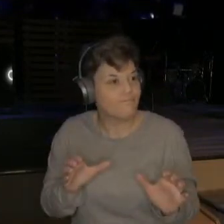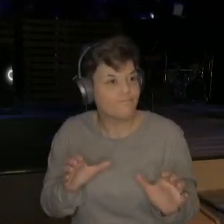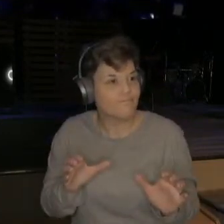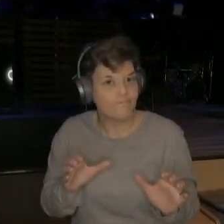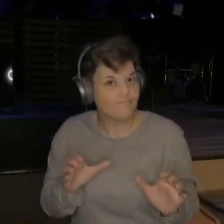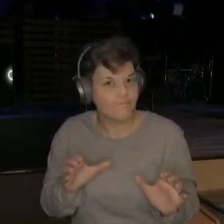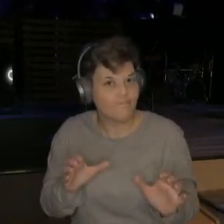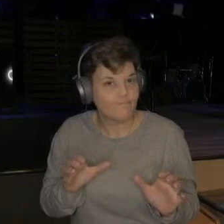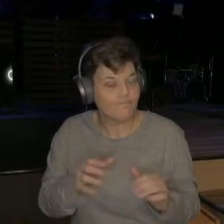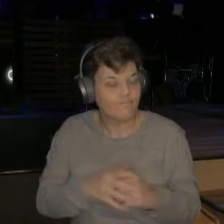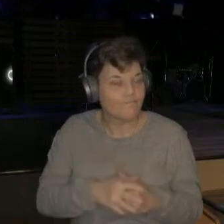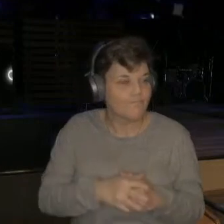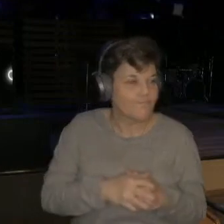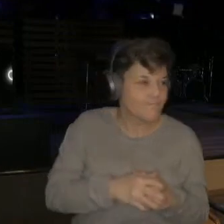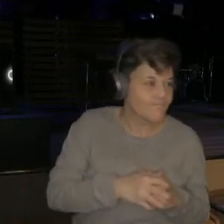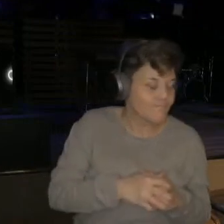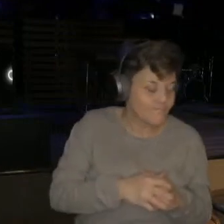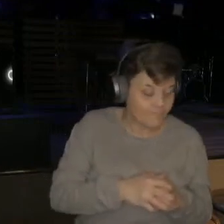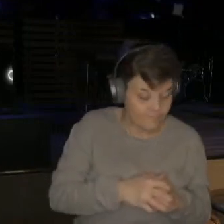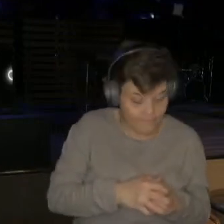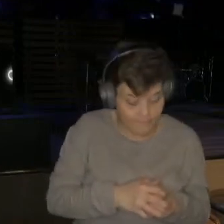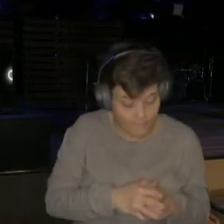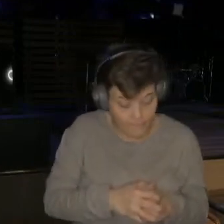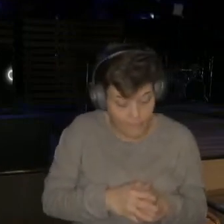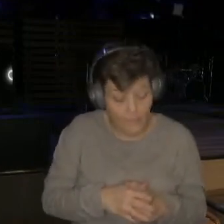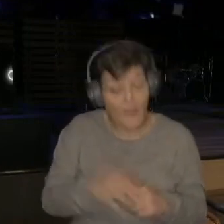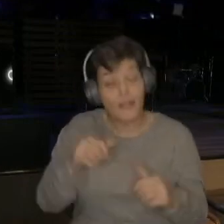However, as we look at the biblical story as